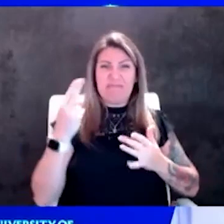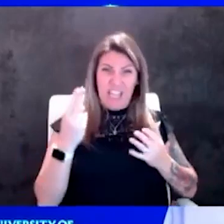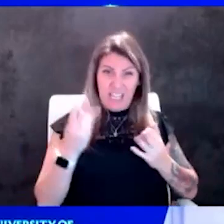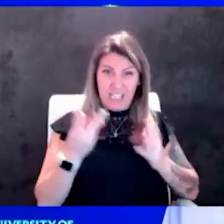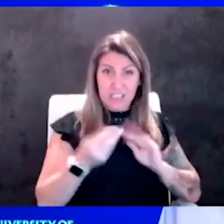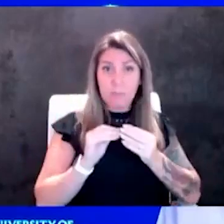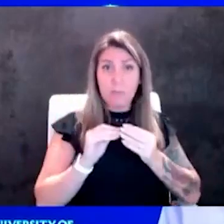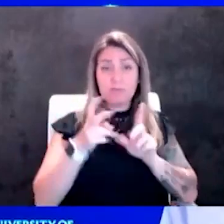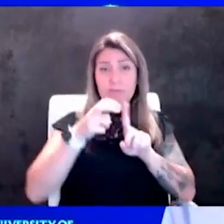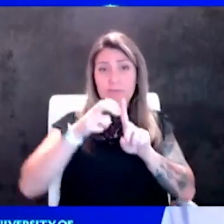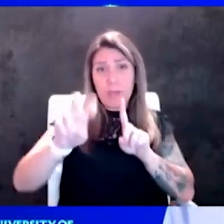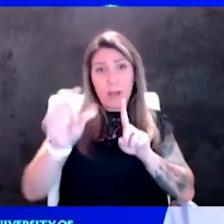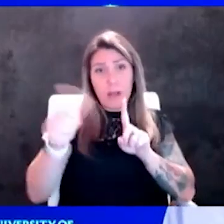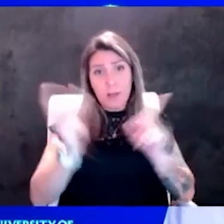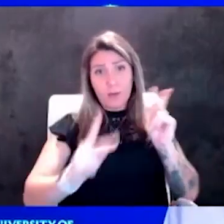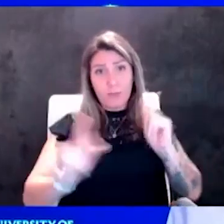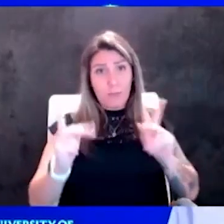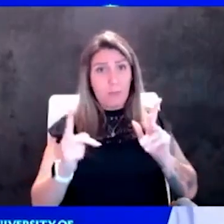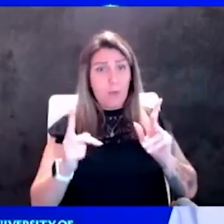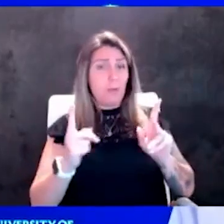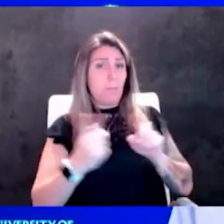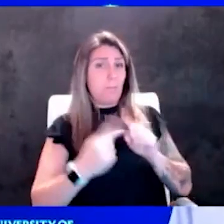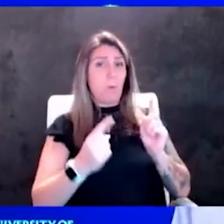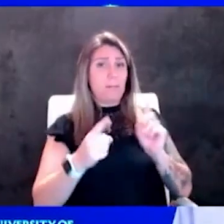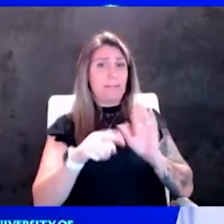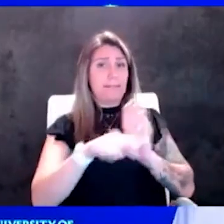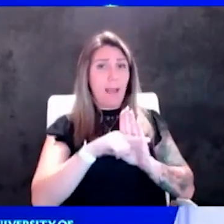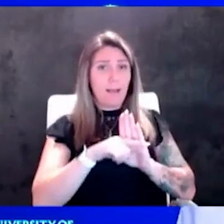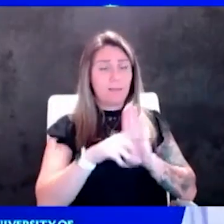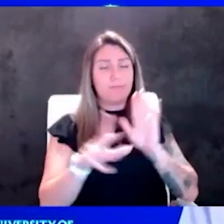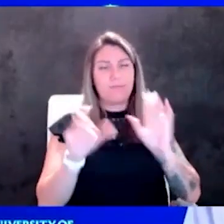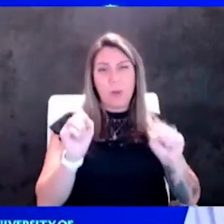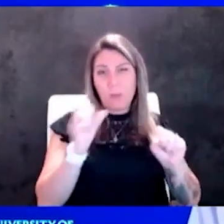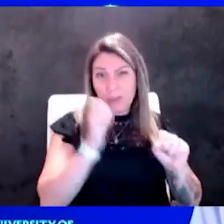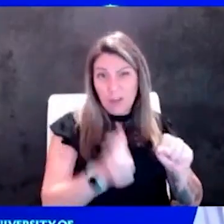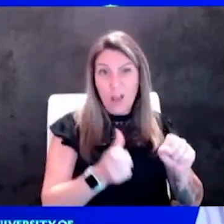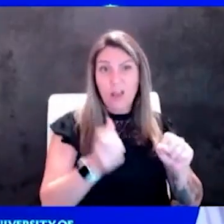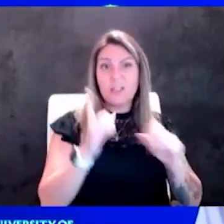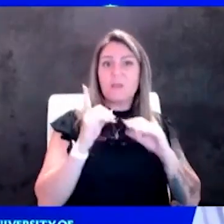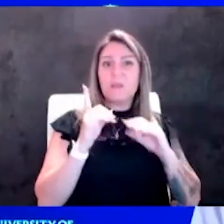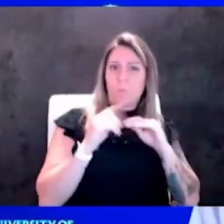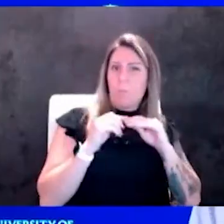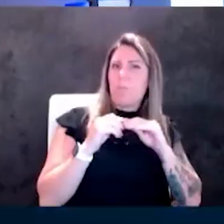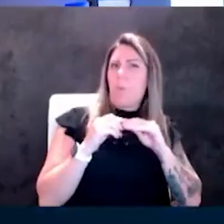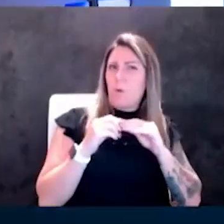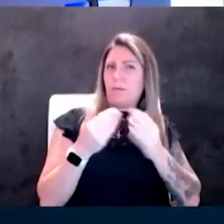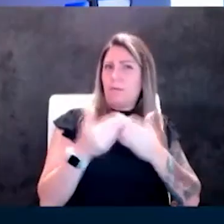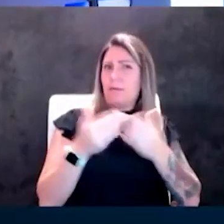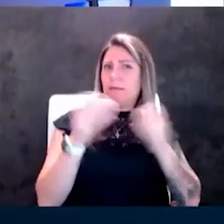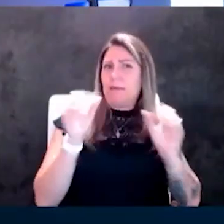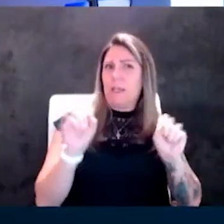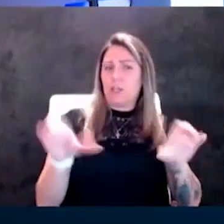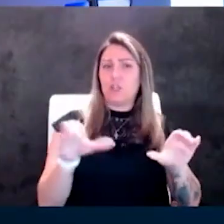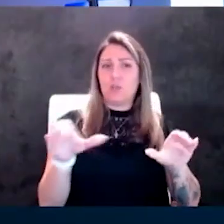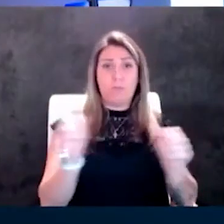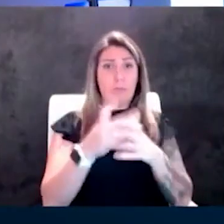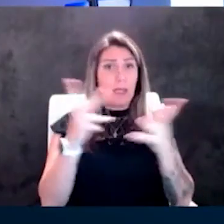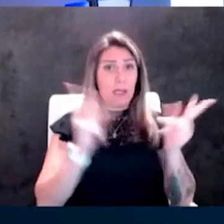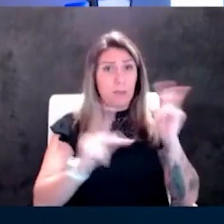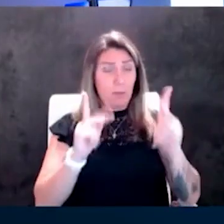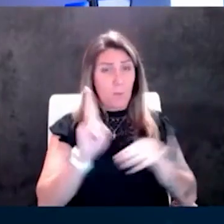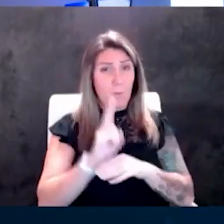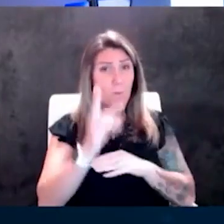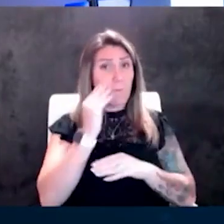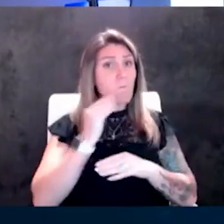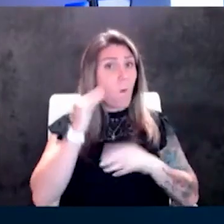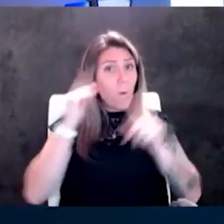others, as opposed to if it's negative, you probably aren't. So that is just one more layer you can certainly add. And a lot of people are using those home tests right now, and Yeah. I